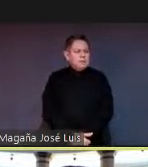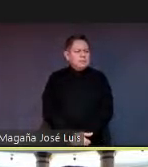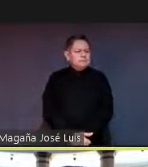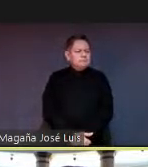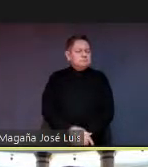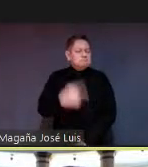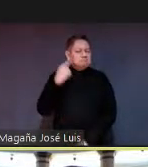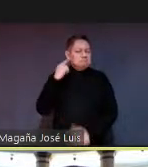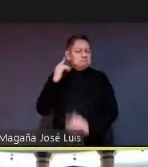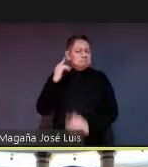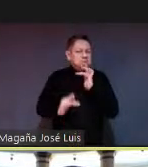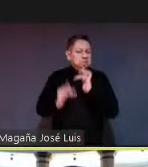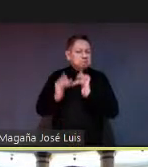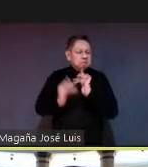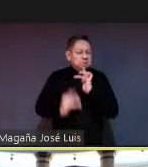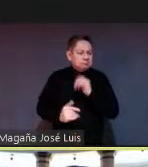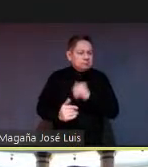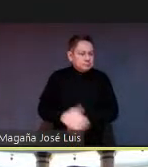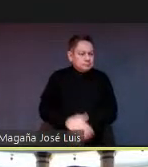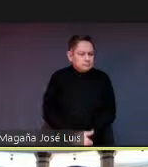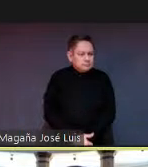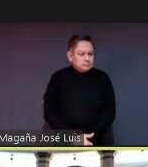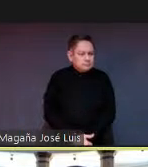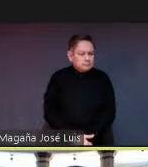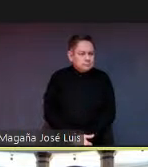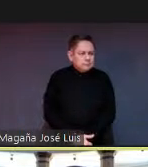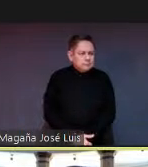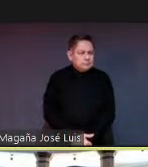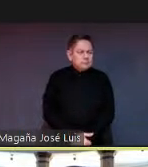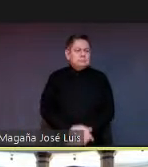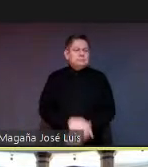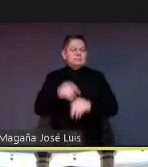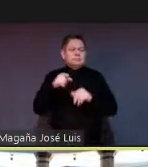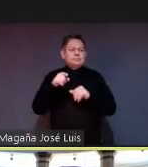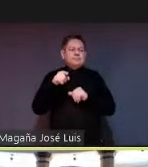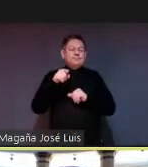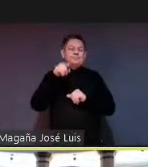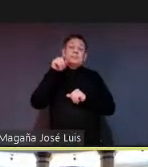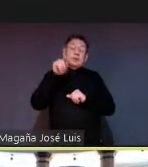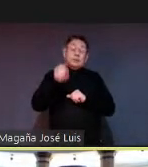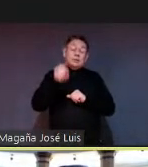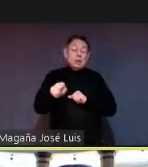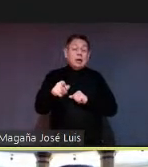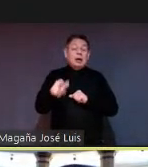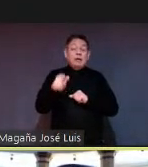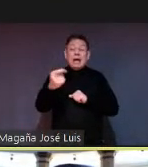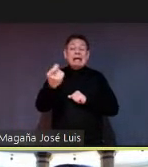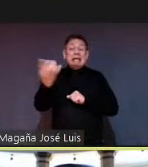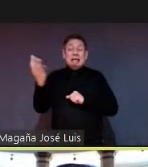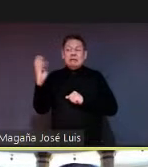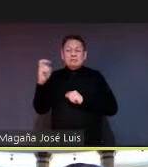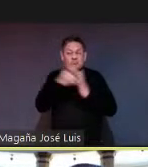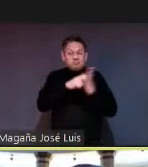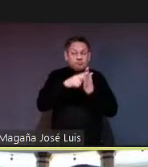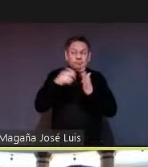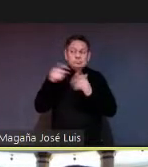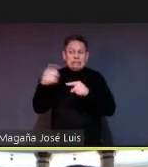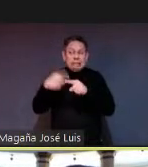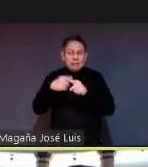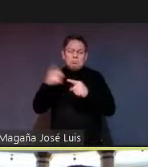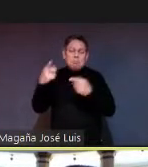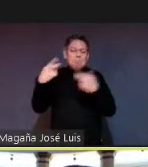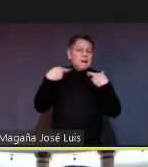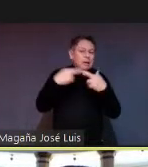of the universities, the head of the Curriculum Assessment Commission, heads of professional schools, directors of